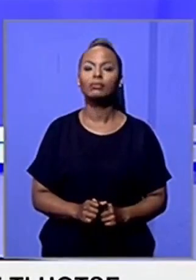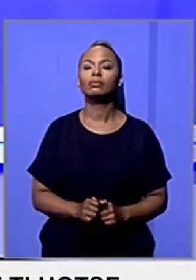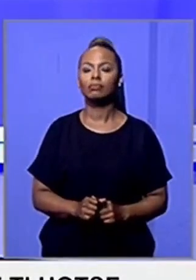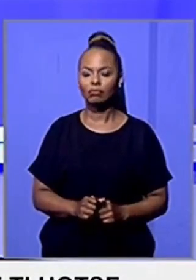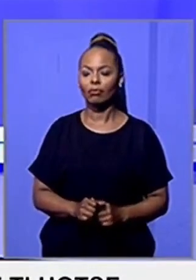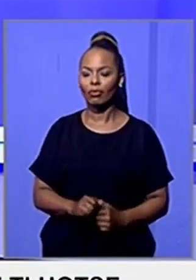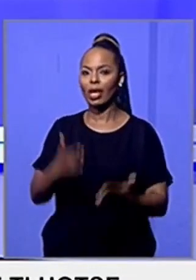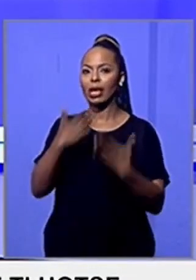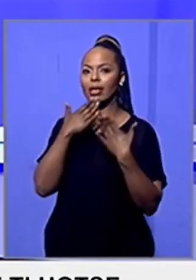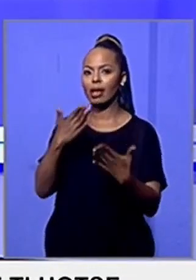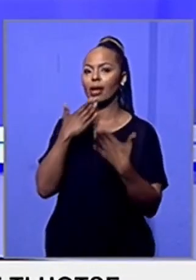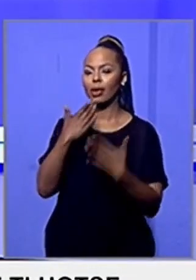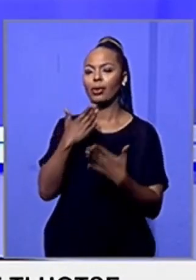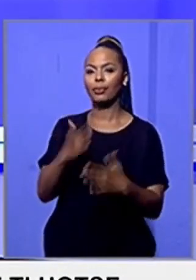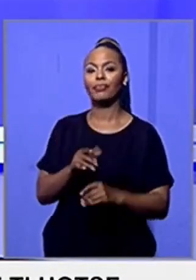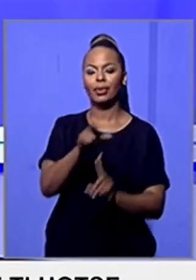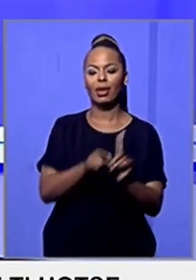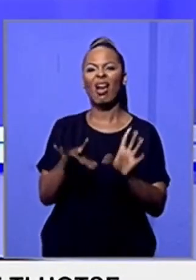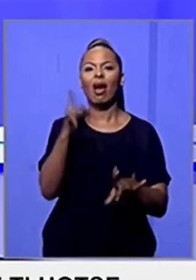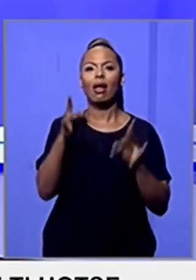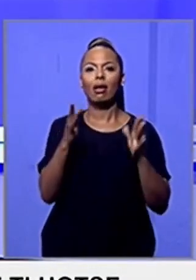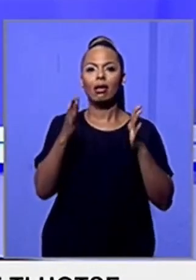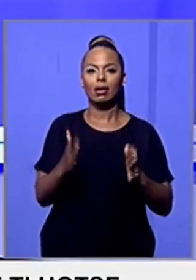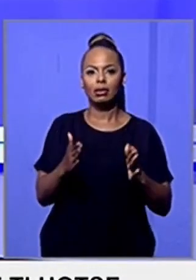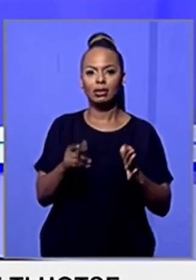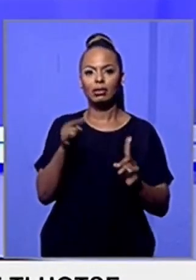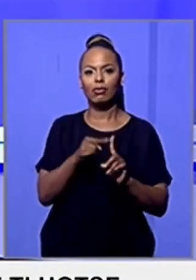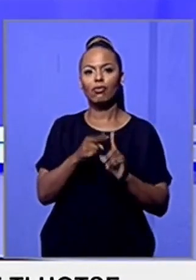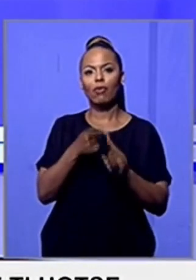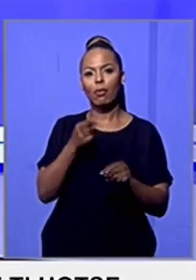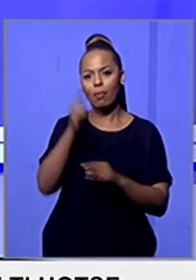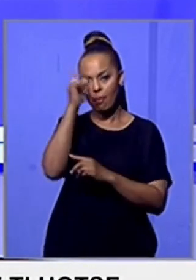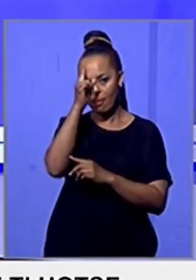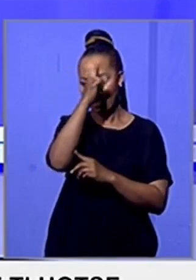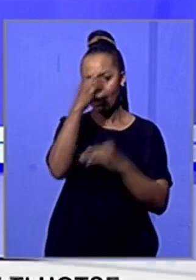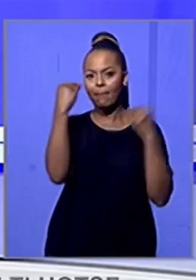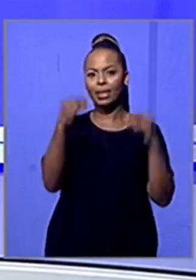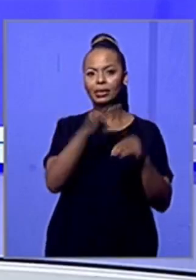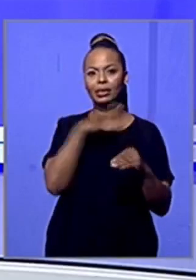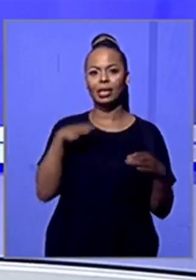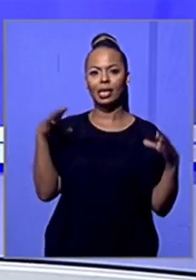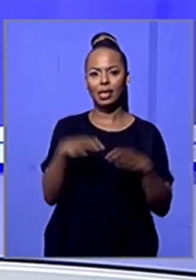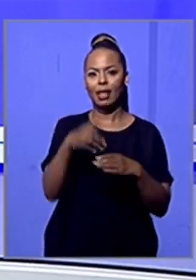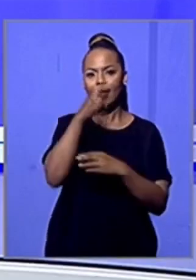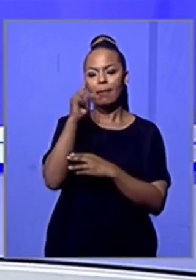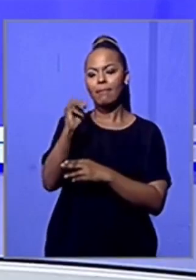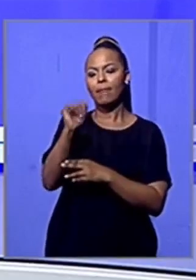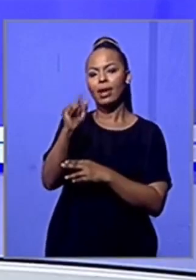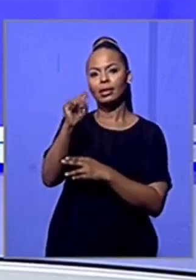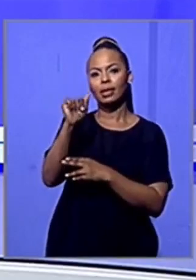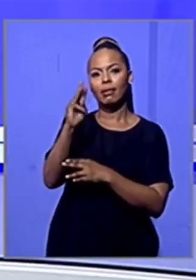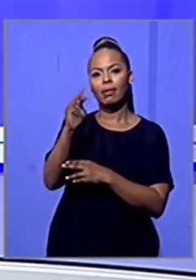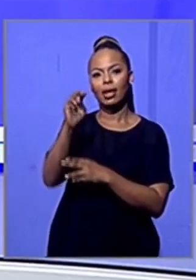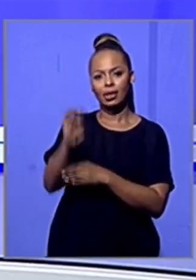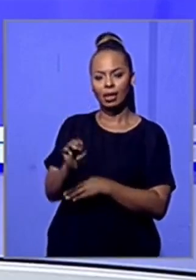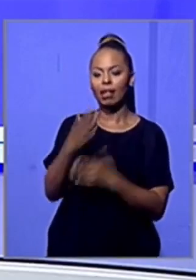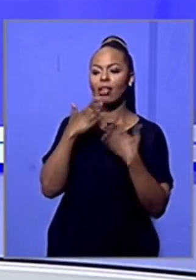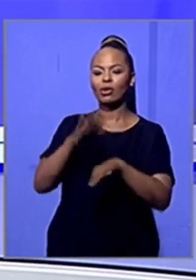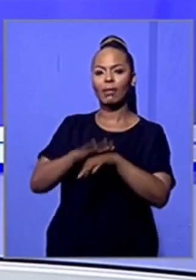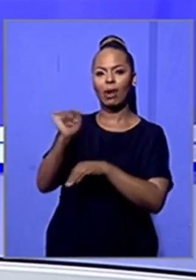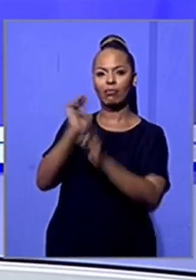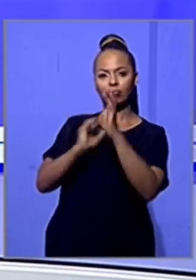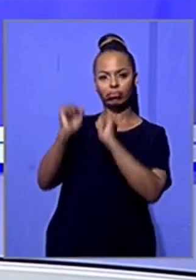Raitso re a leboga yo ke motlhankela khuduthamagamogolo wa Black Business Council Kganki Matabane ebile re lebogetse nako ya